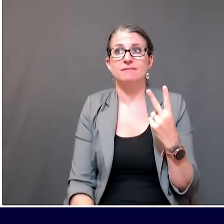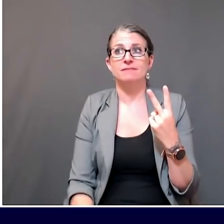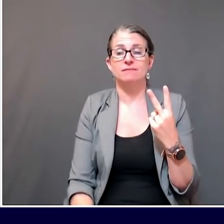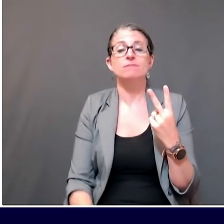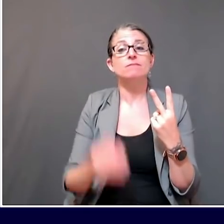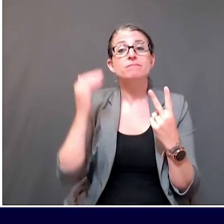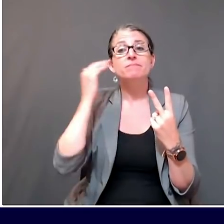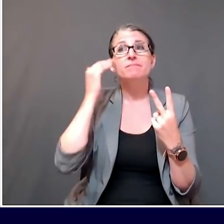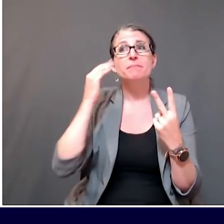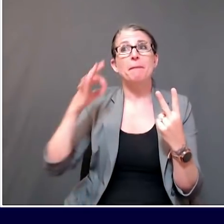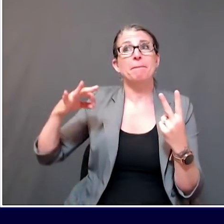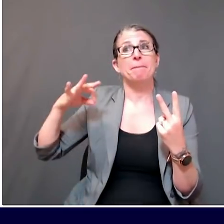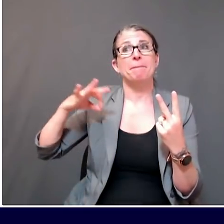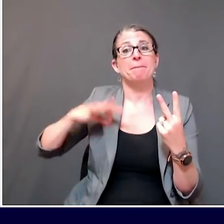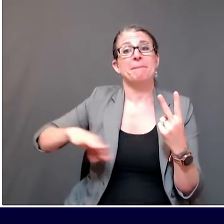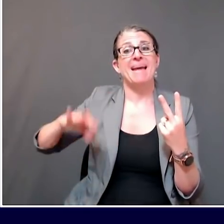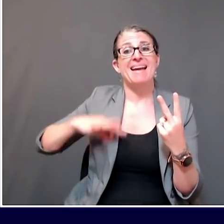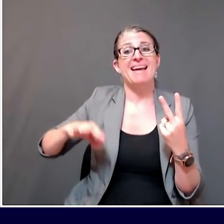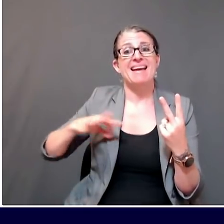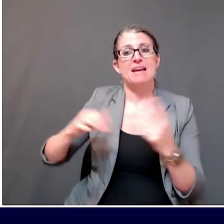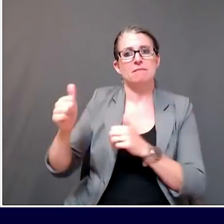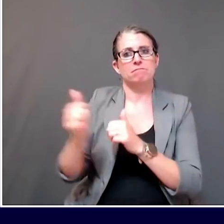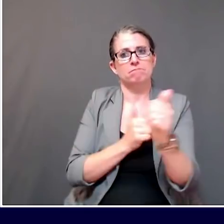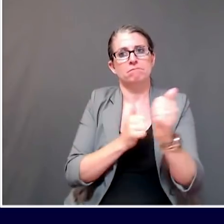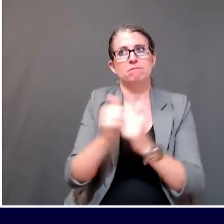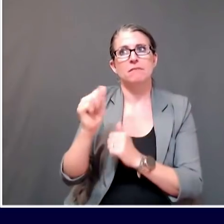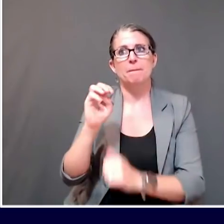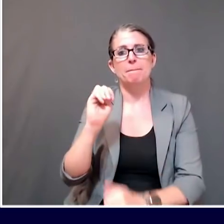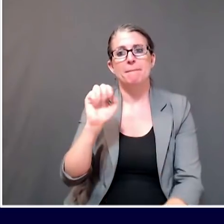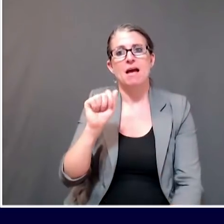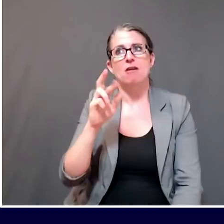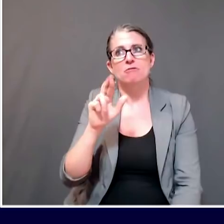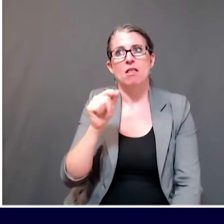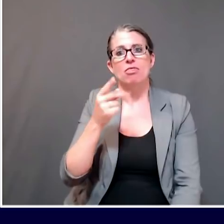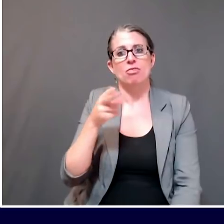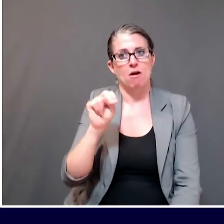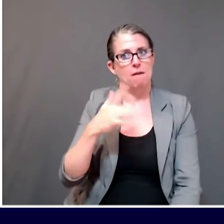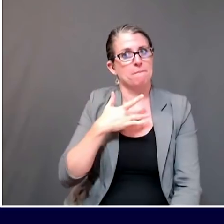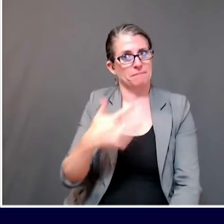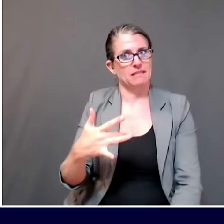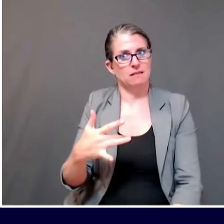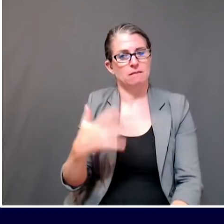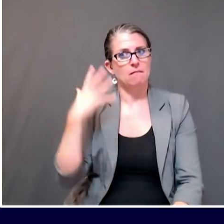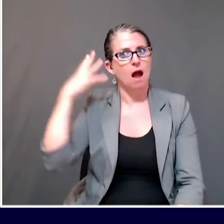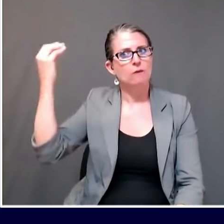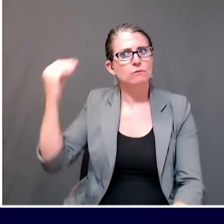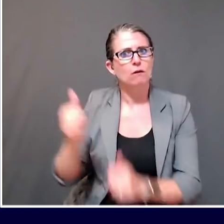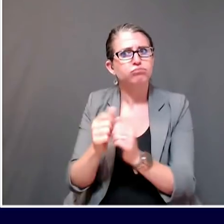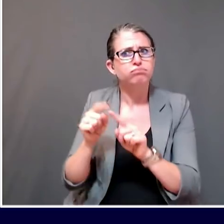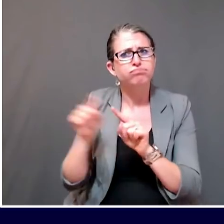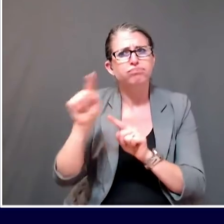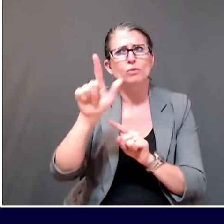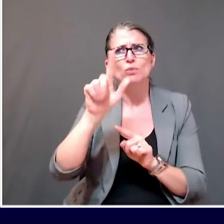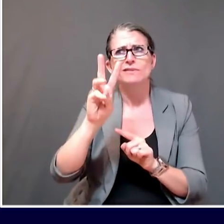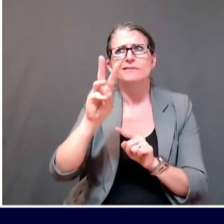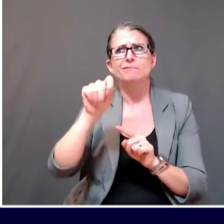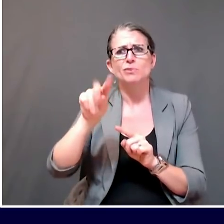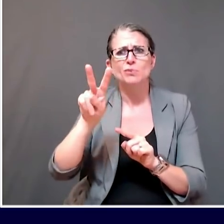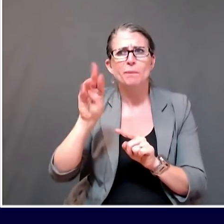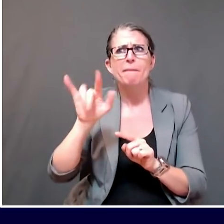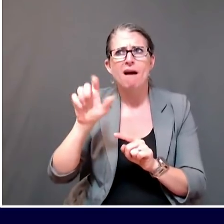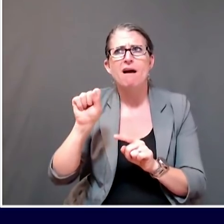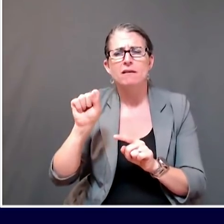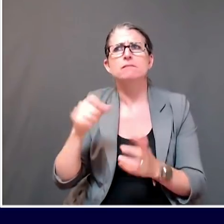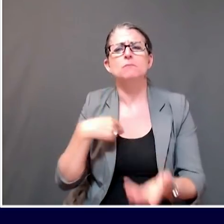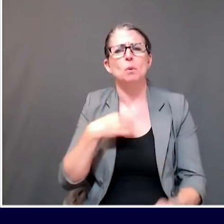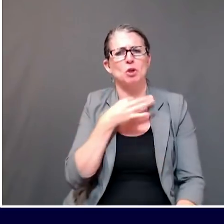year. I'm curious if they consulted with the state about that in any way, and if you have any thoughts about if it's a